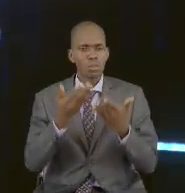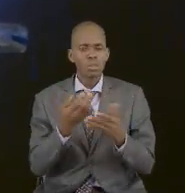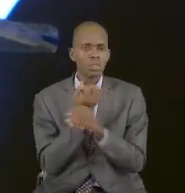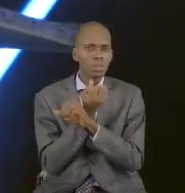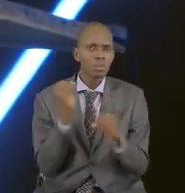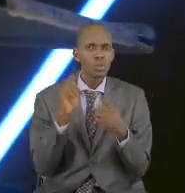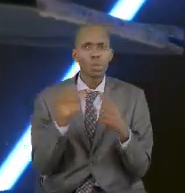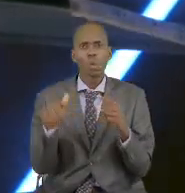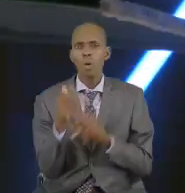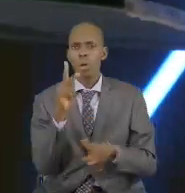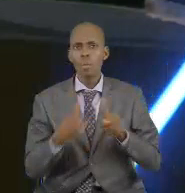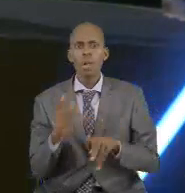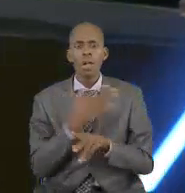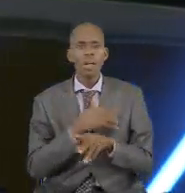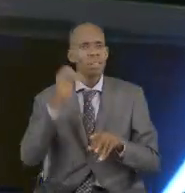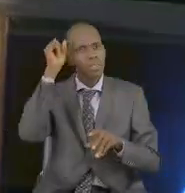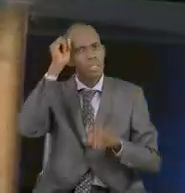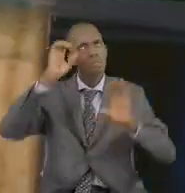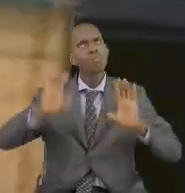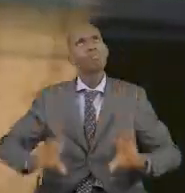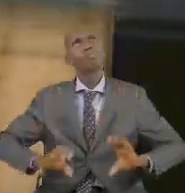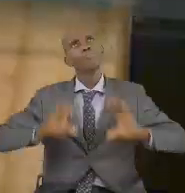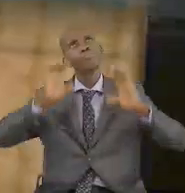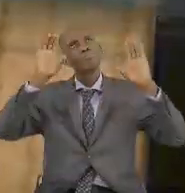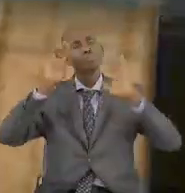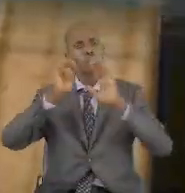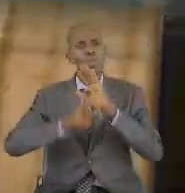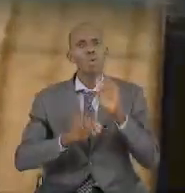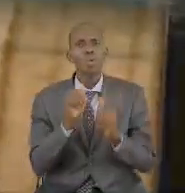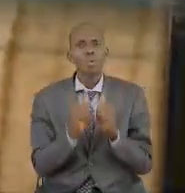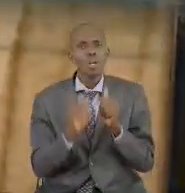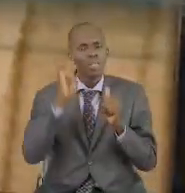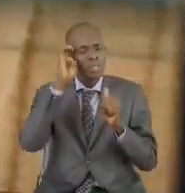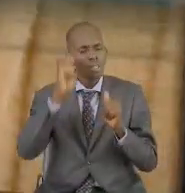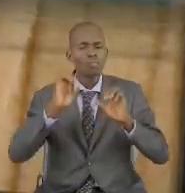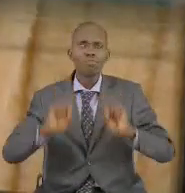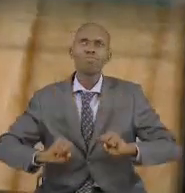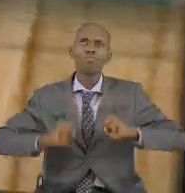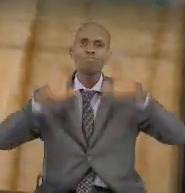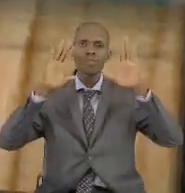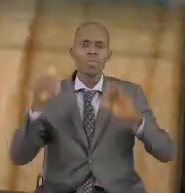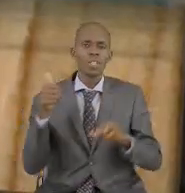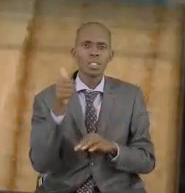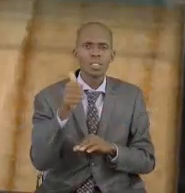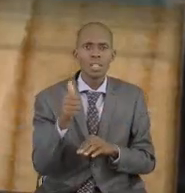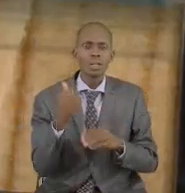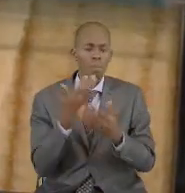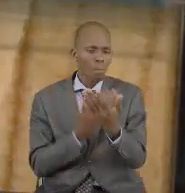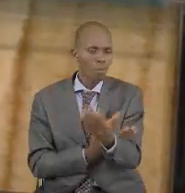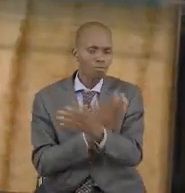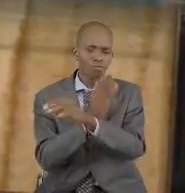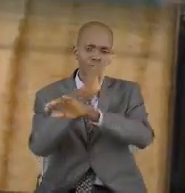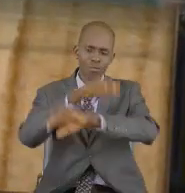the commitment in which he devoted himself day and night and every day with the